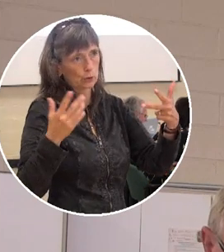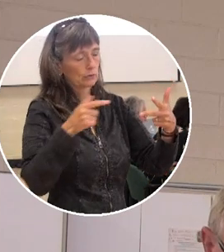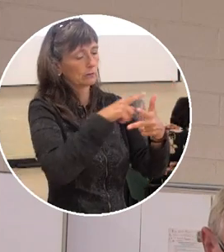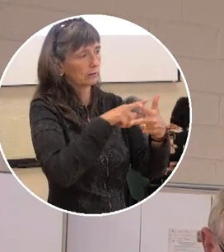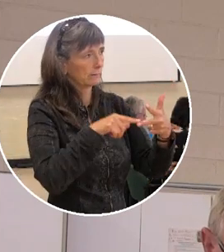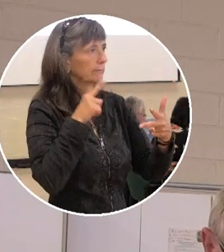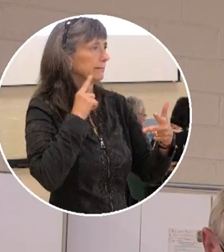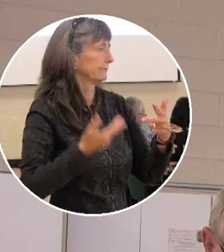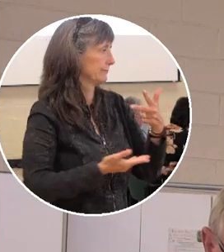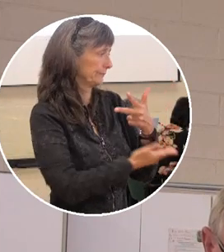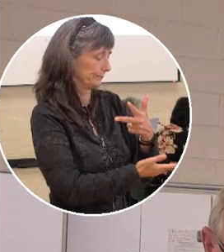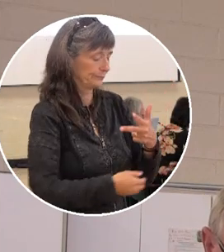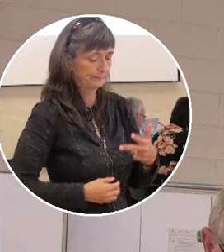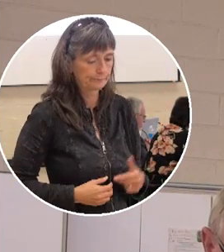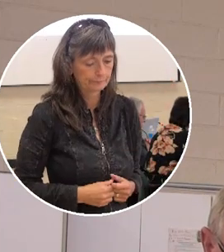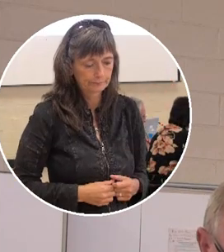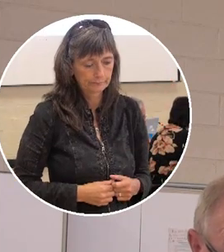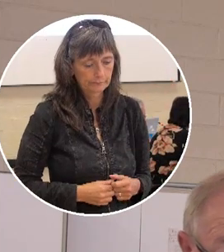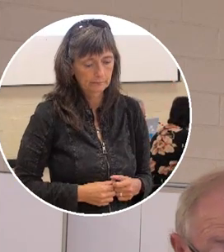board.